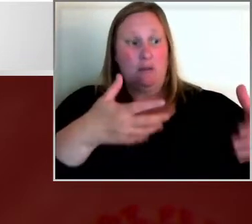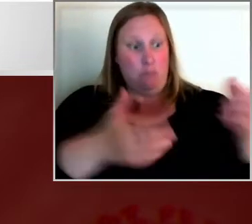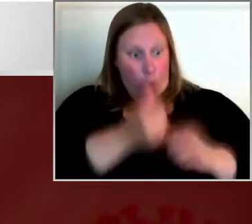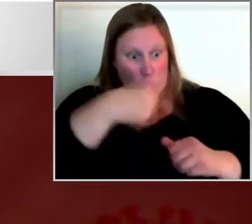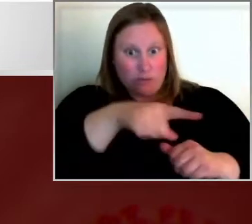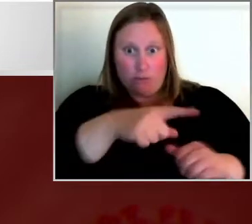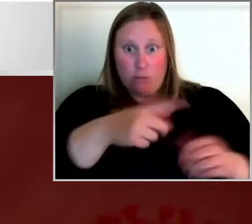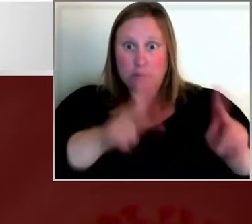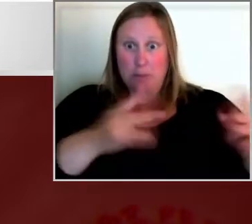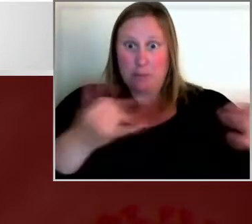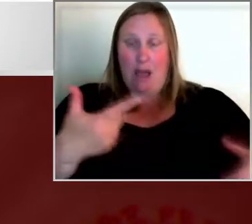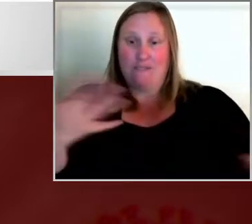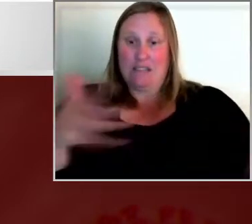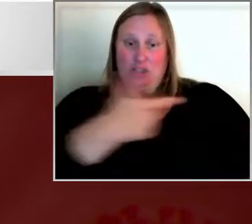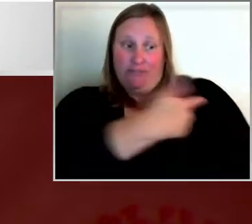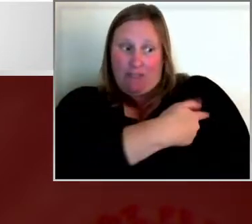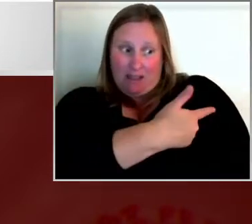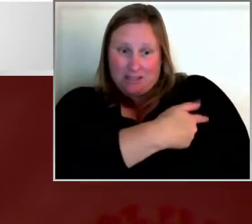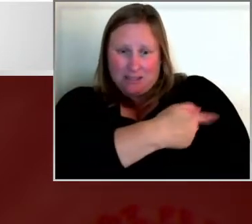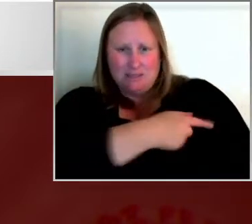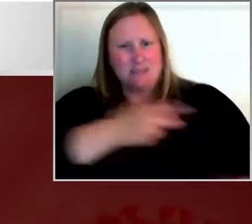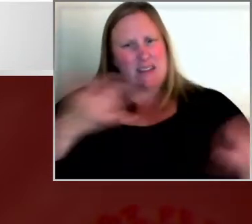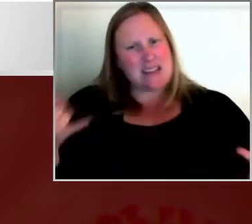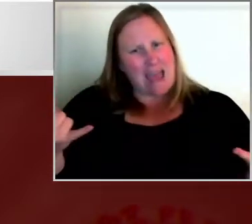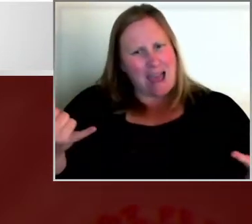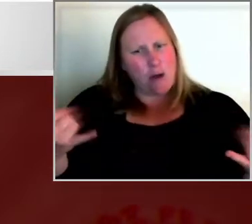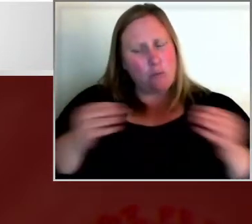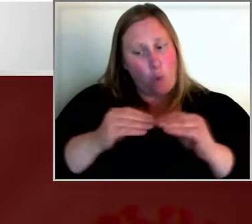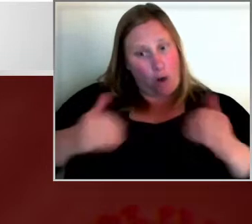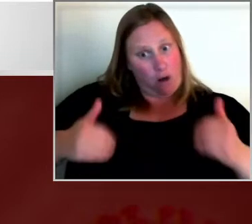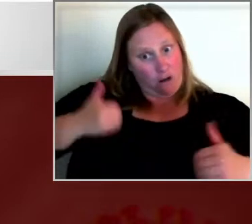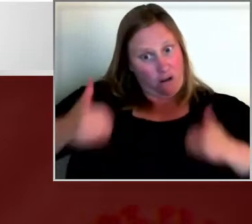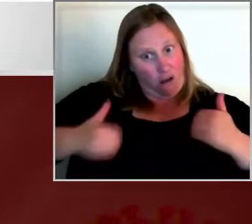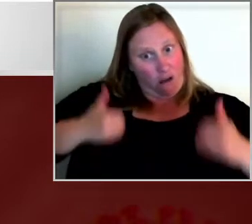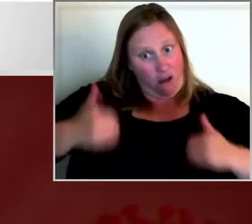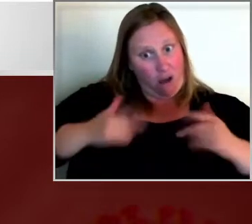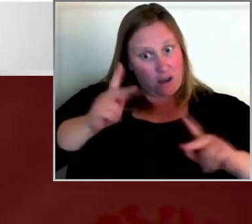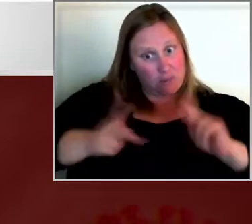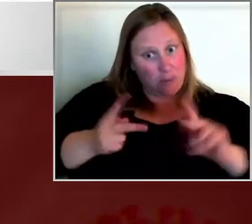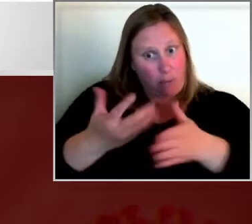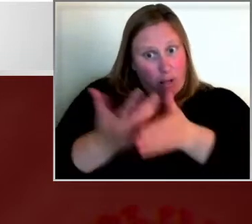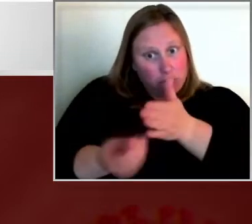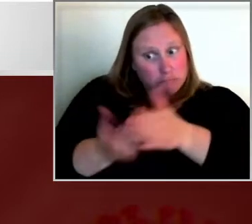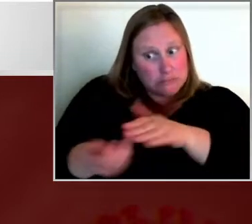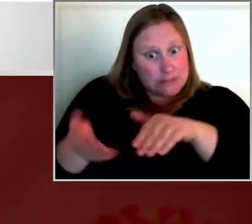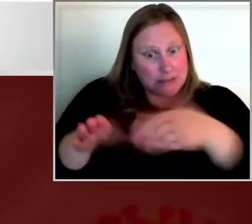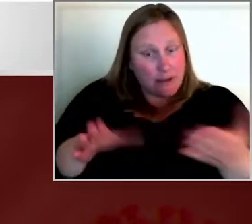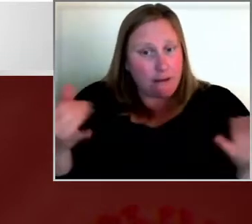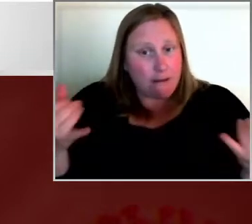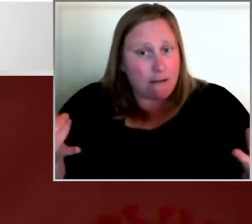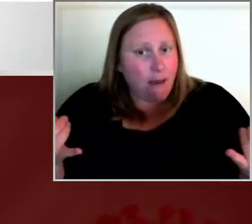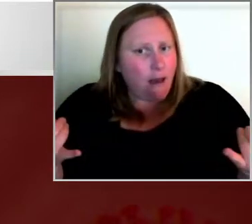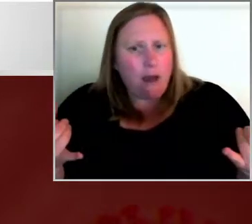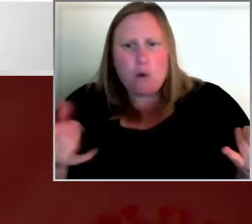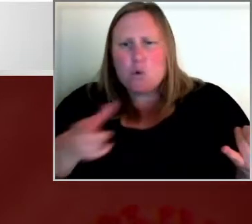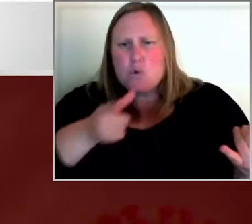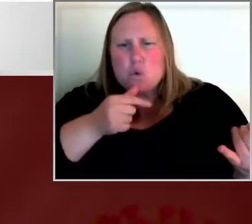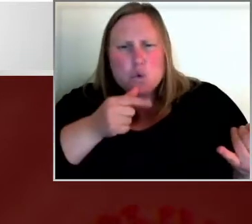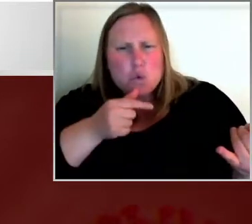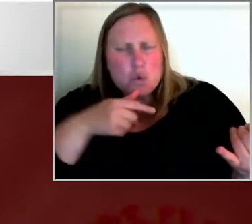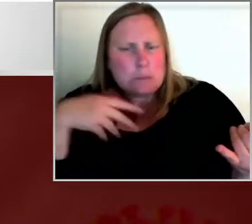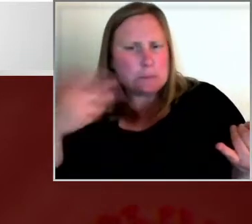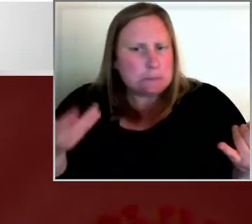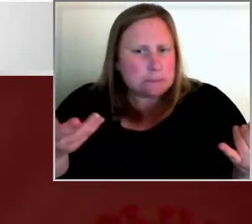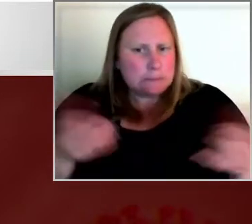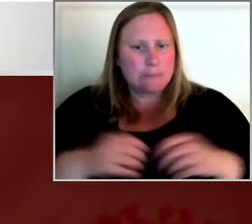if there have been any shifts in any of the demographic information in regards to who is getting and who's dying from